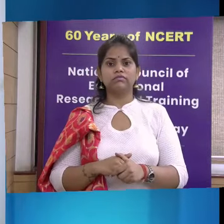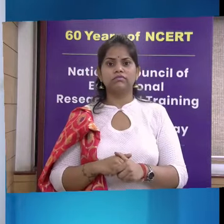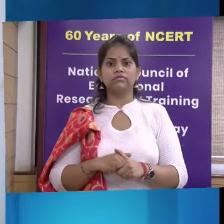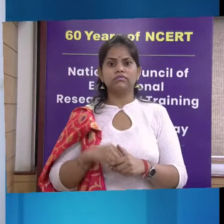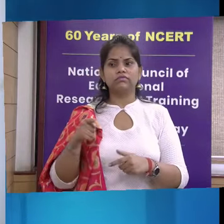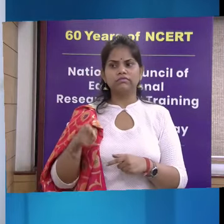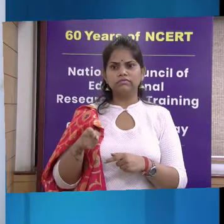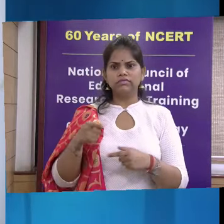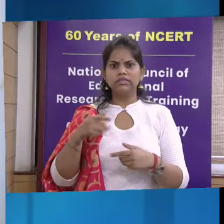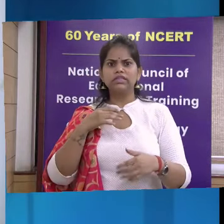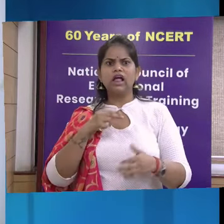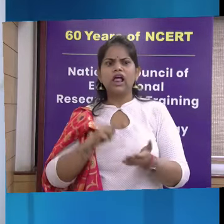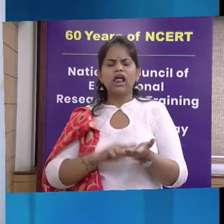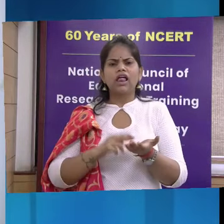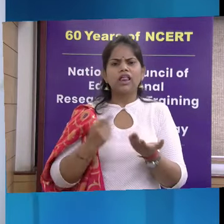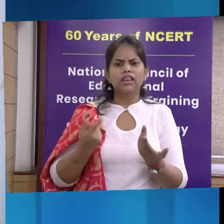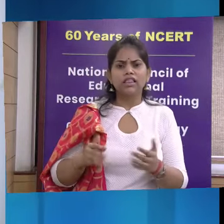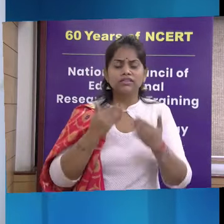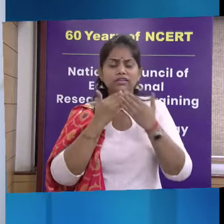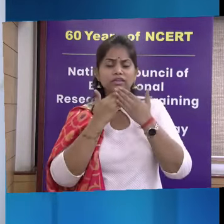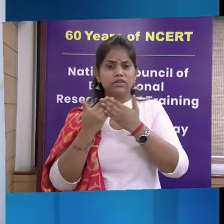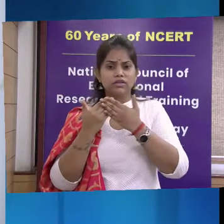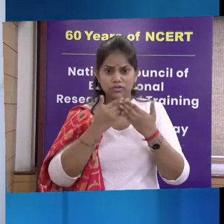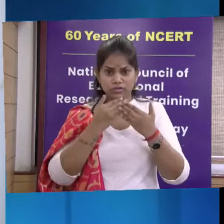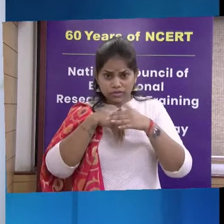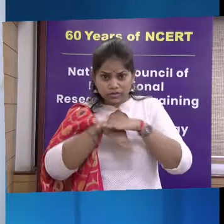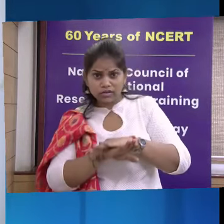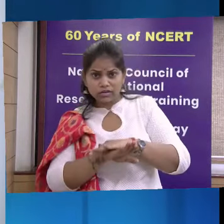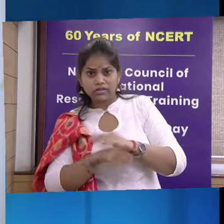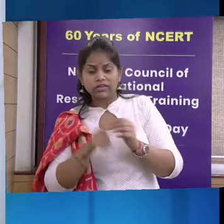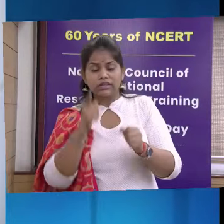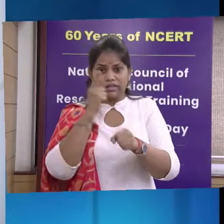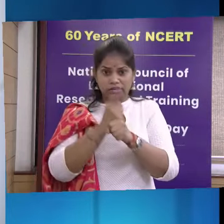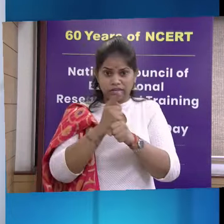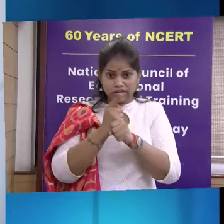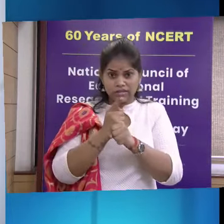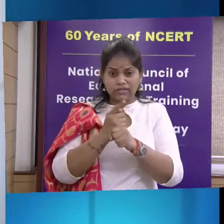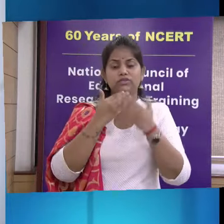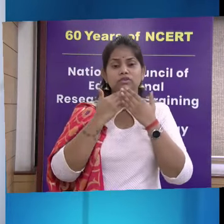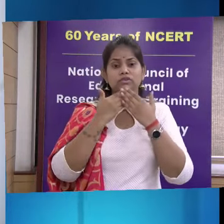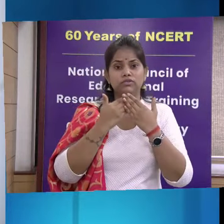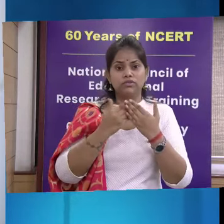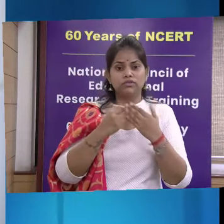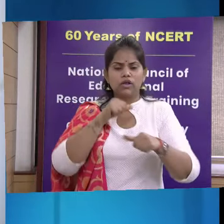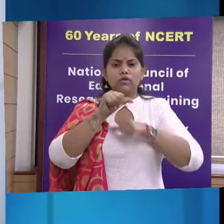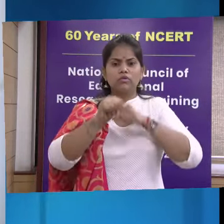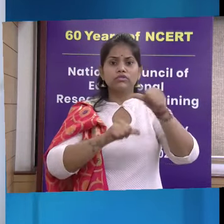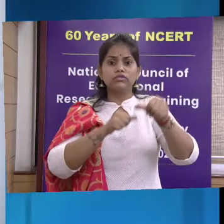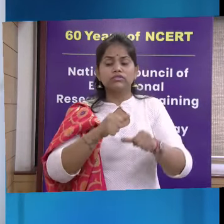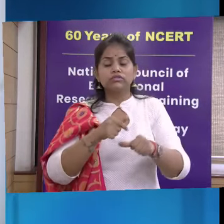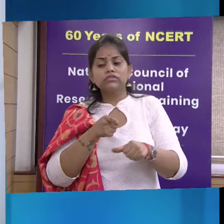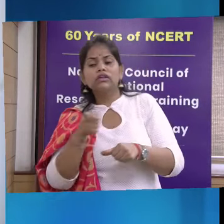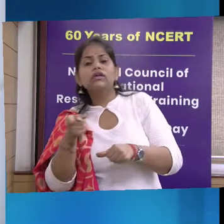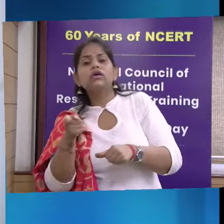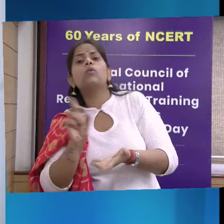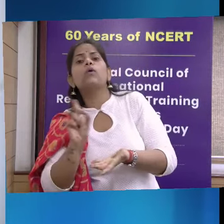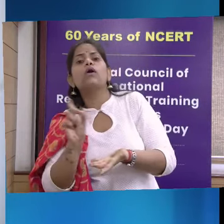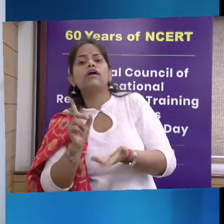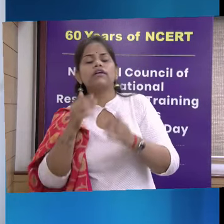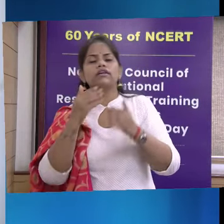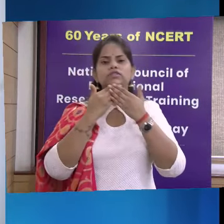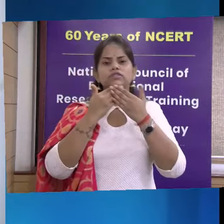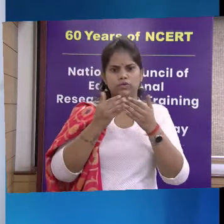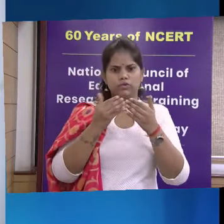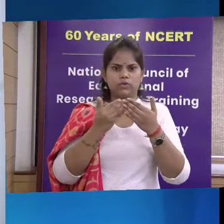inherent nature of education links teacher education to the process of school education. And it is